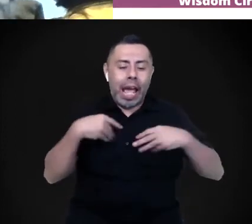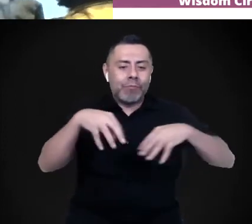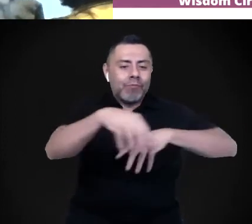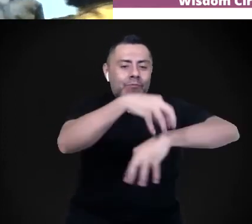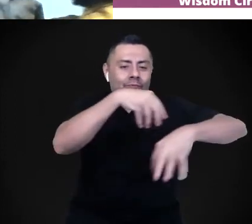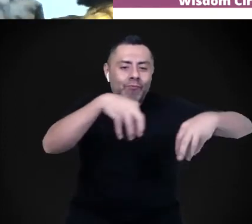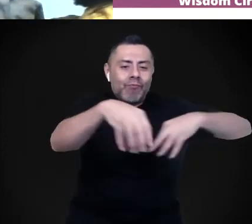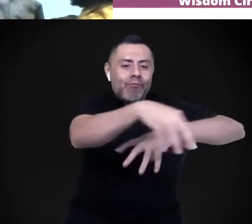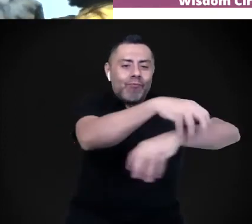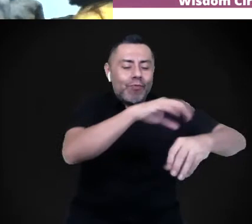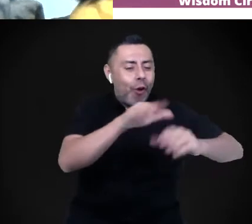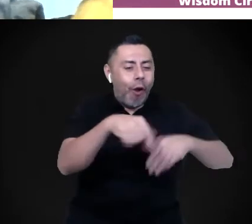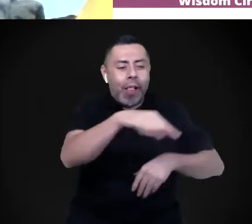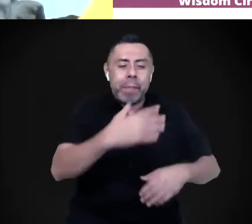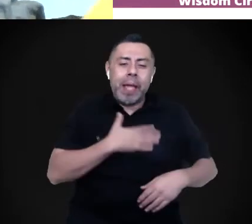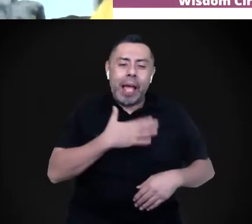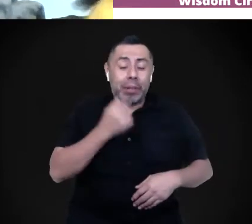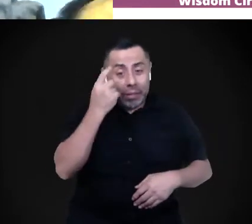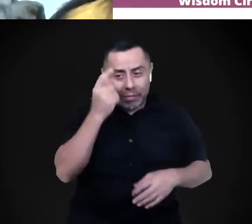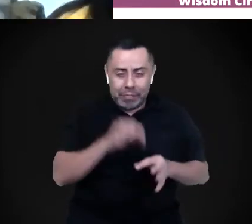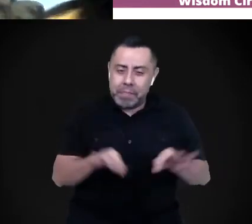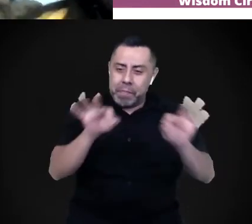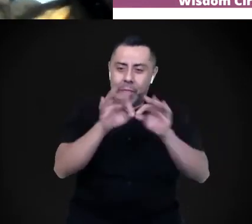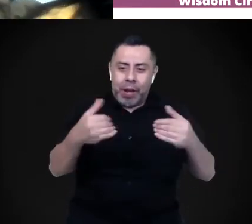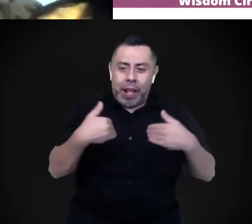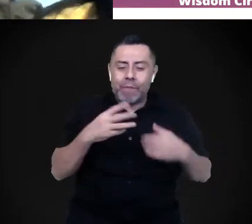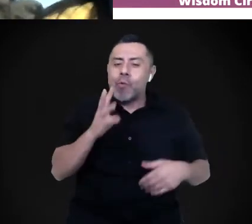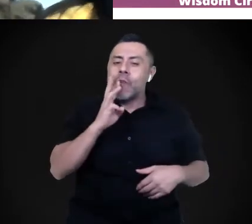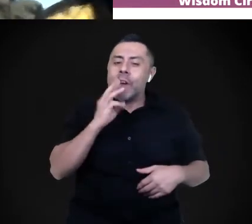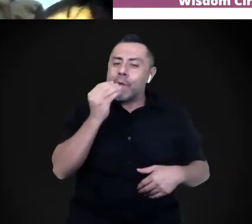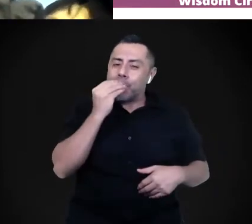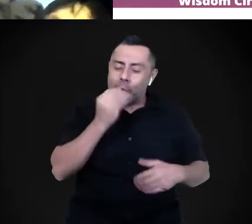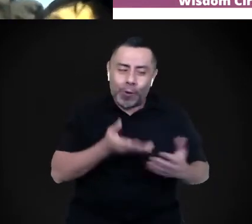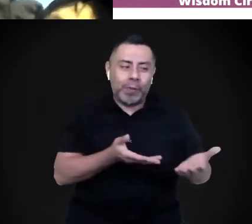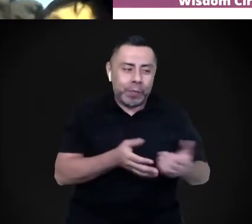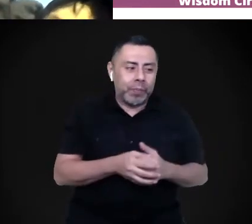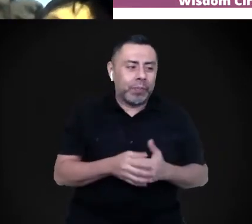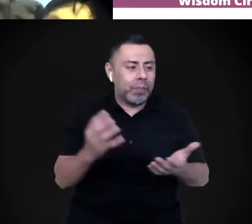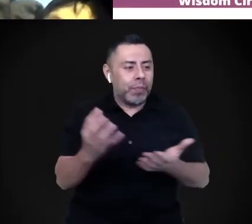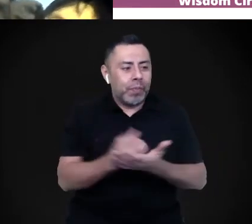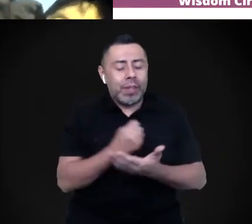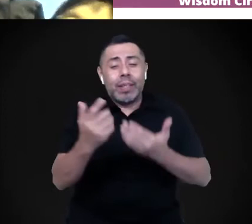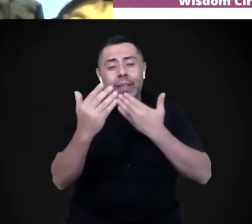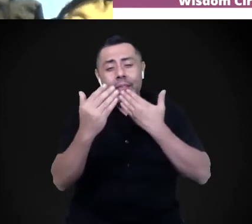got water and food. We want to thank you all very much, very, very much, Jane